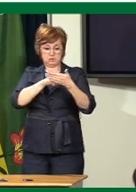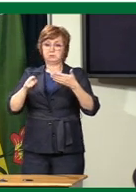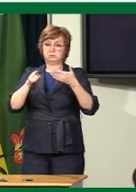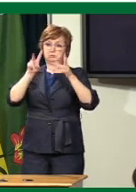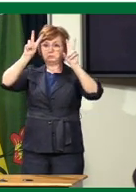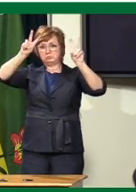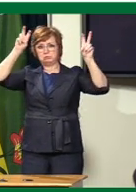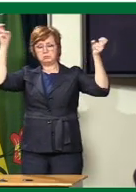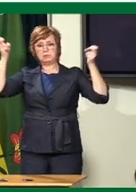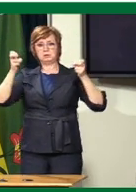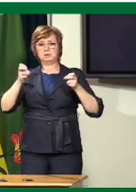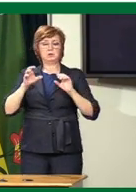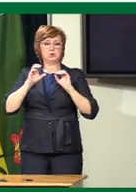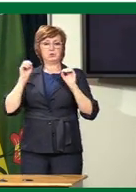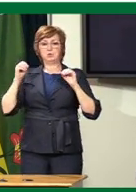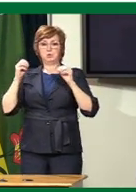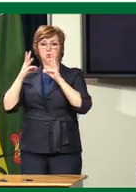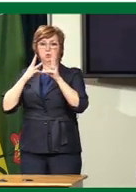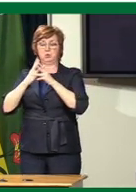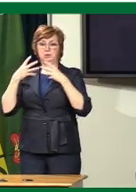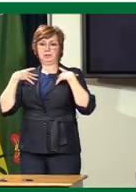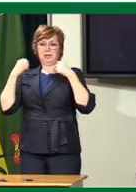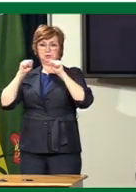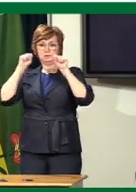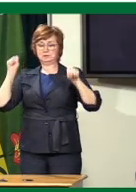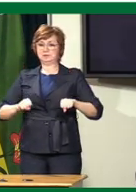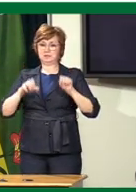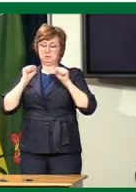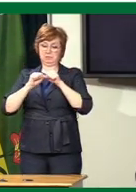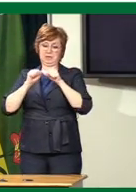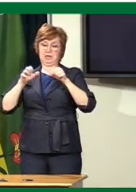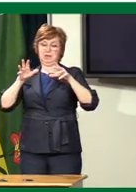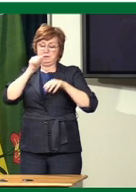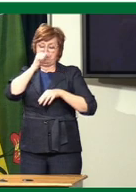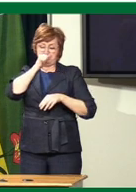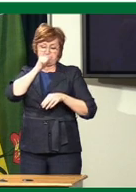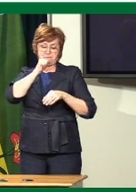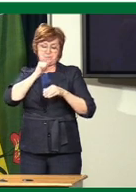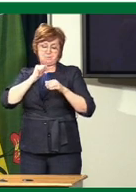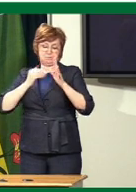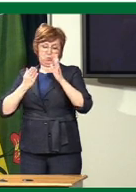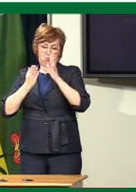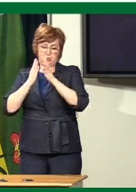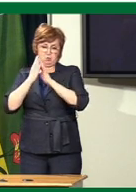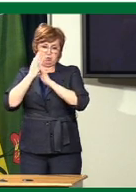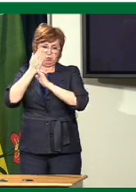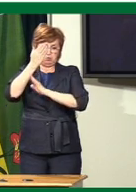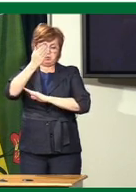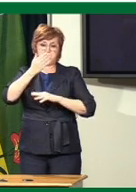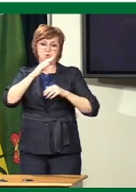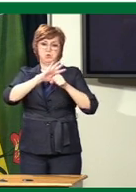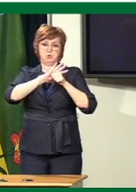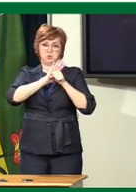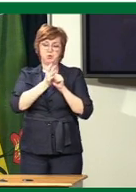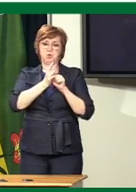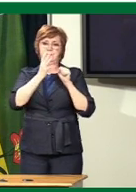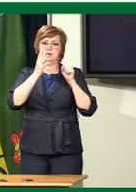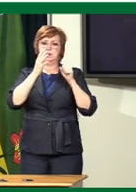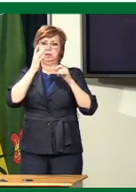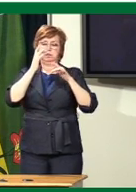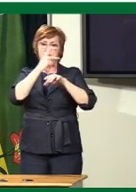of COVID-19 left unchecked. As we see cases surge here in our province, I think there's no better time to remind people of